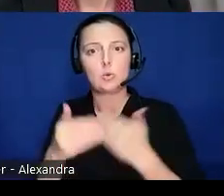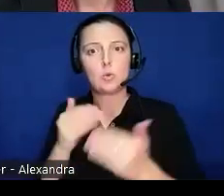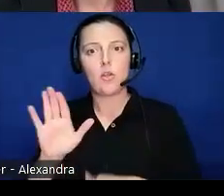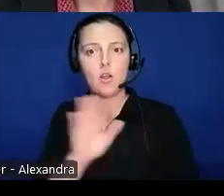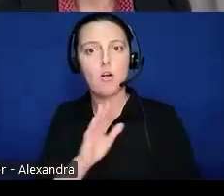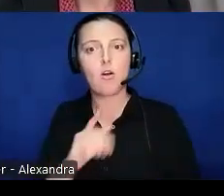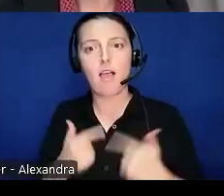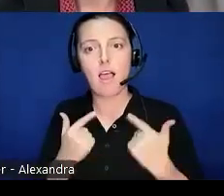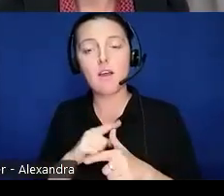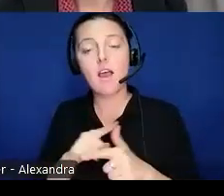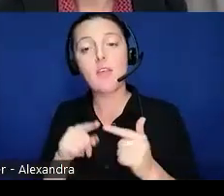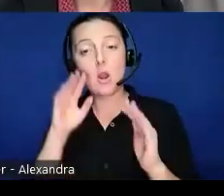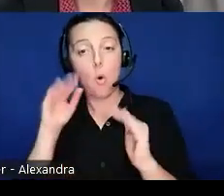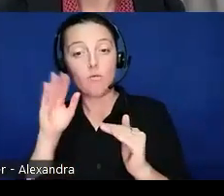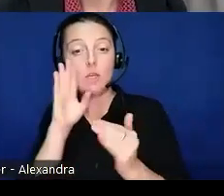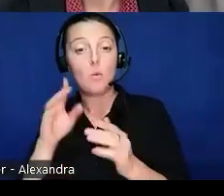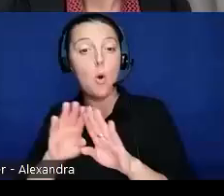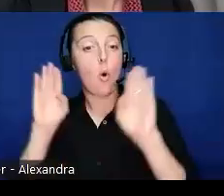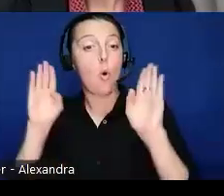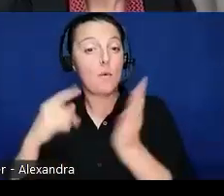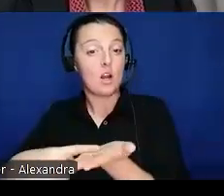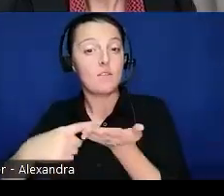for opioid use disorder and other medication-assisted treatment.